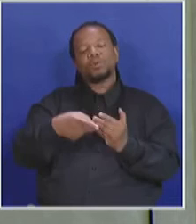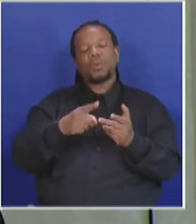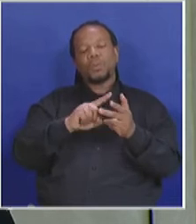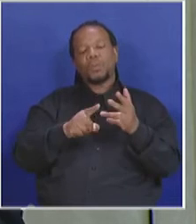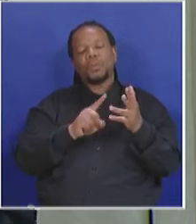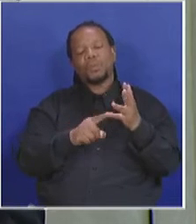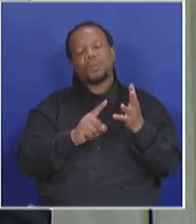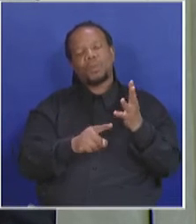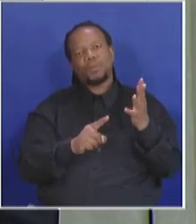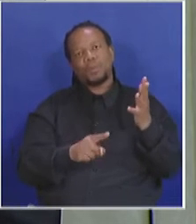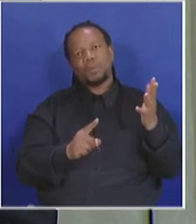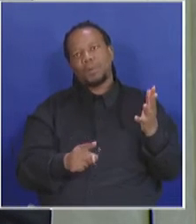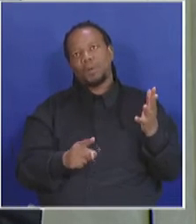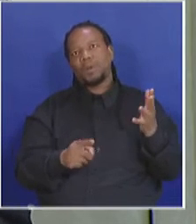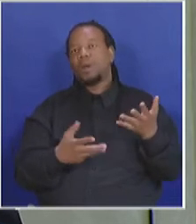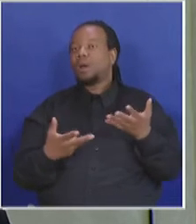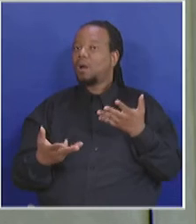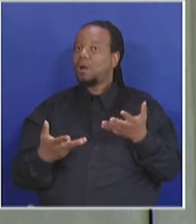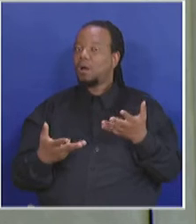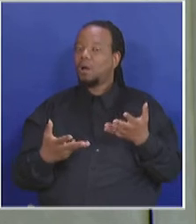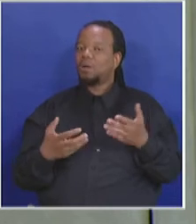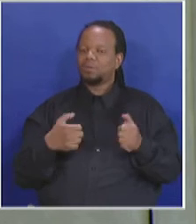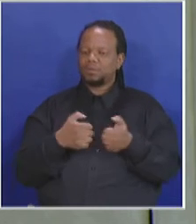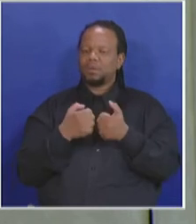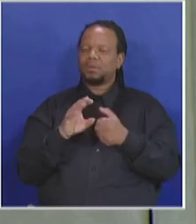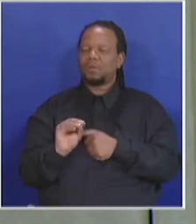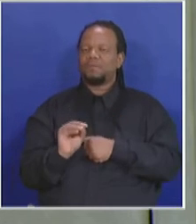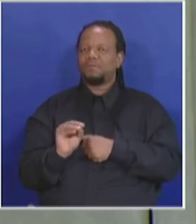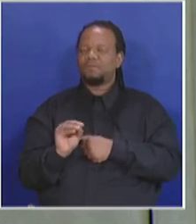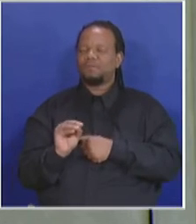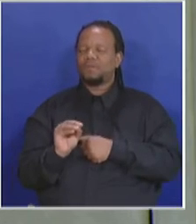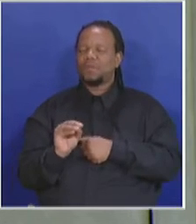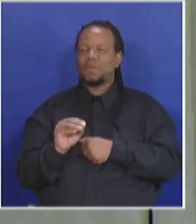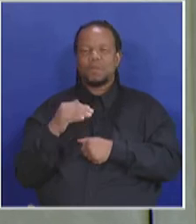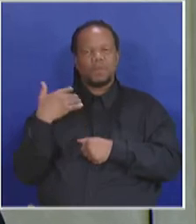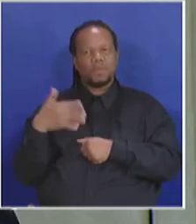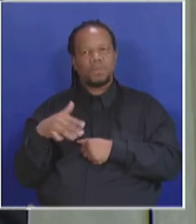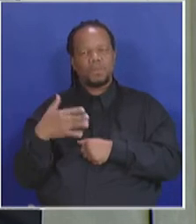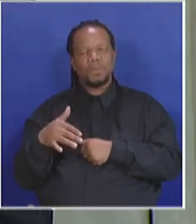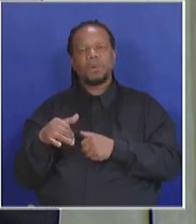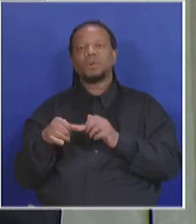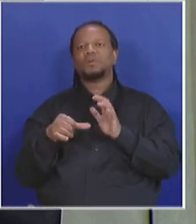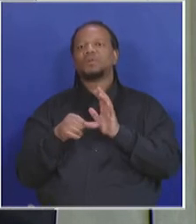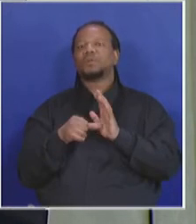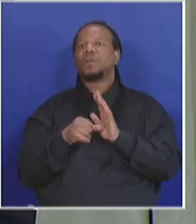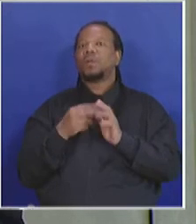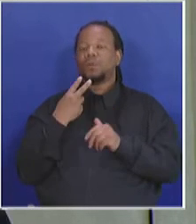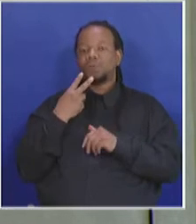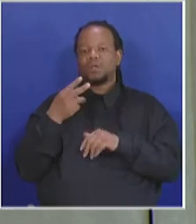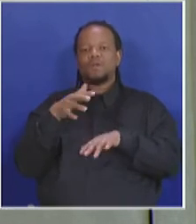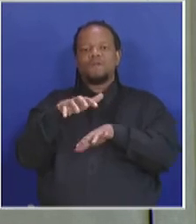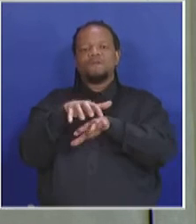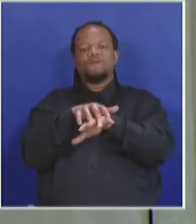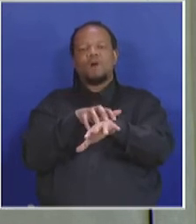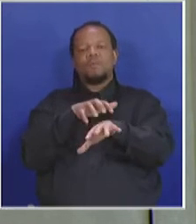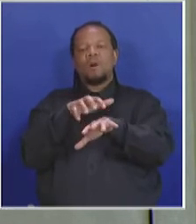high, they don't go without any challenges. One of the key challenges is when the farmers are refusing our